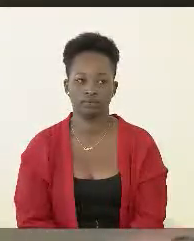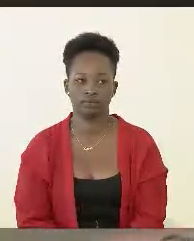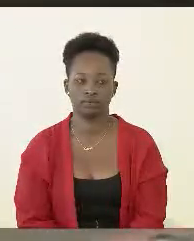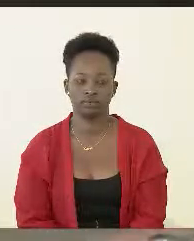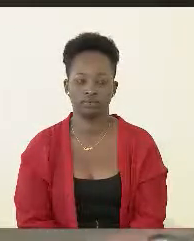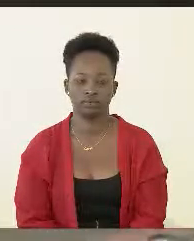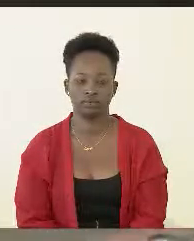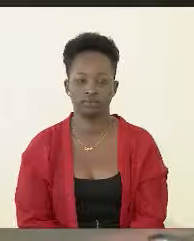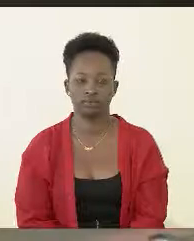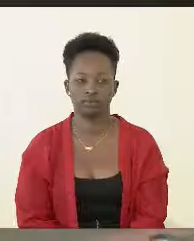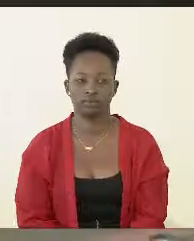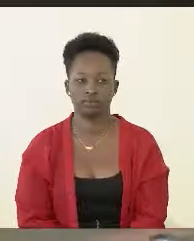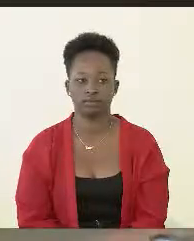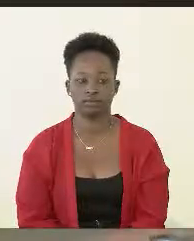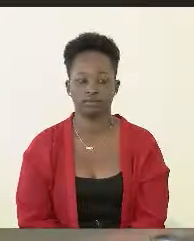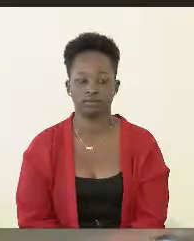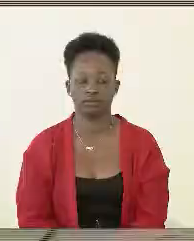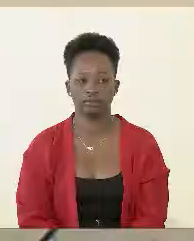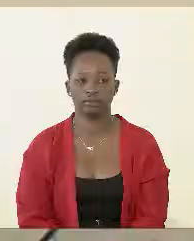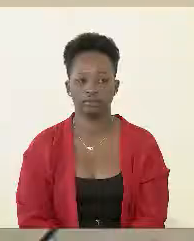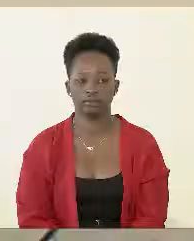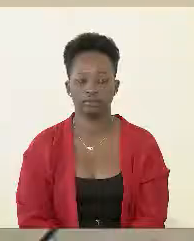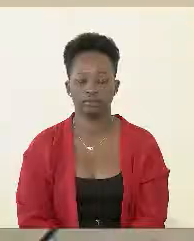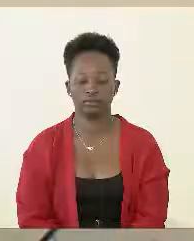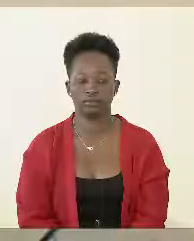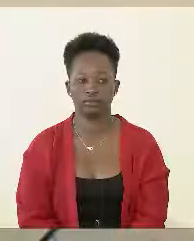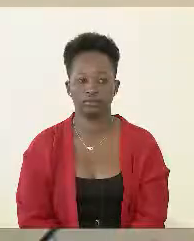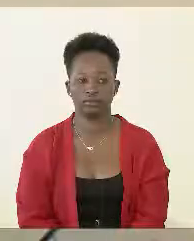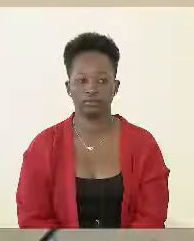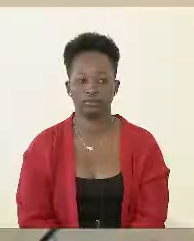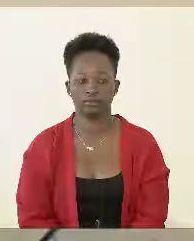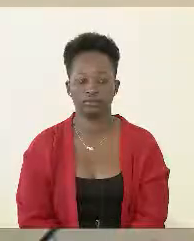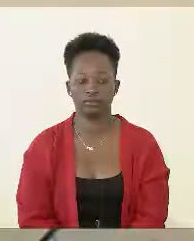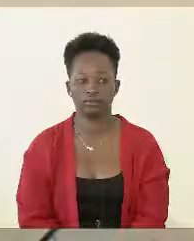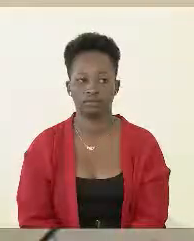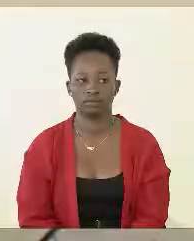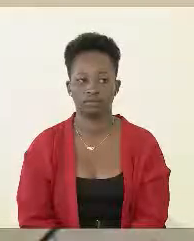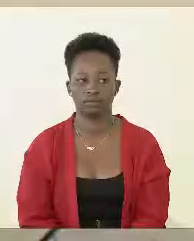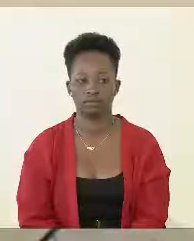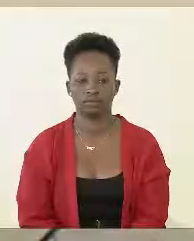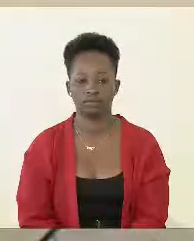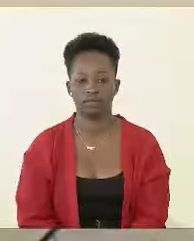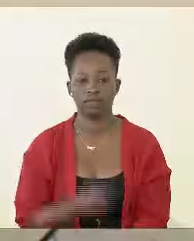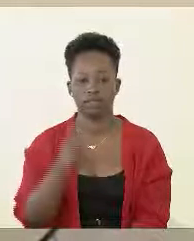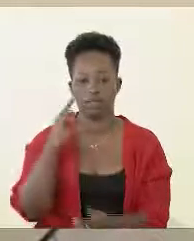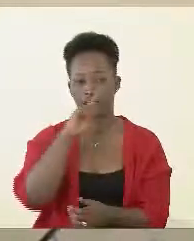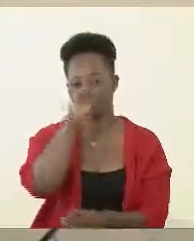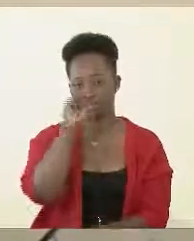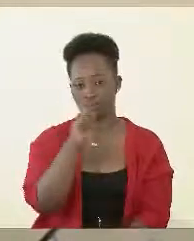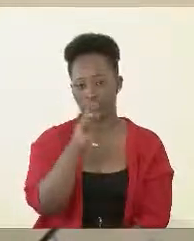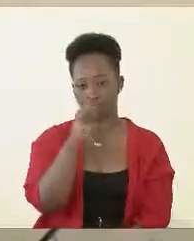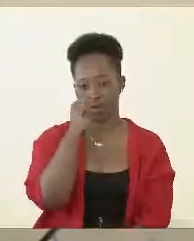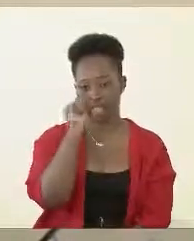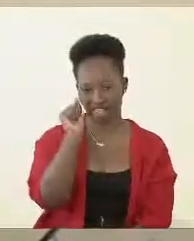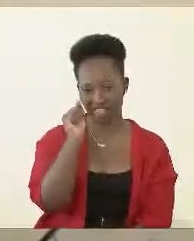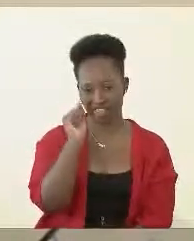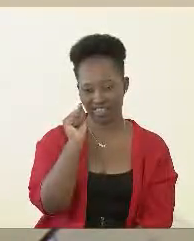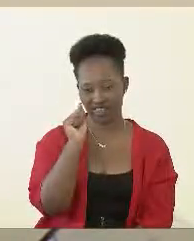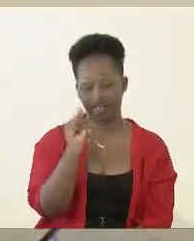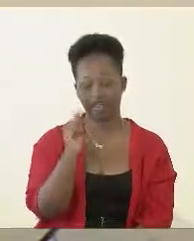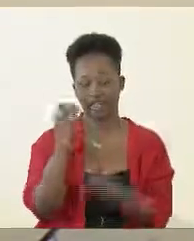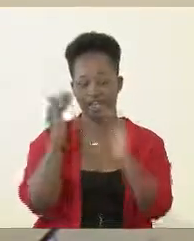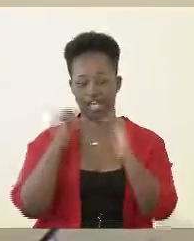business is expanding, is growing. So that is part A of question 1. Then we have